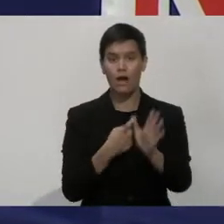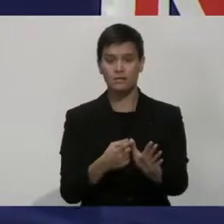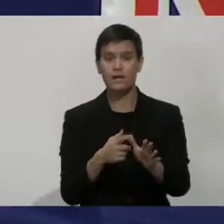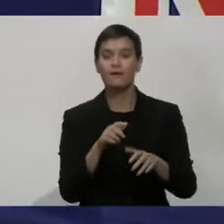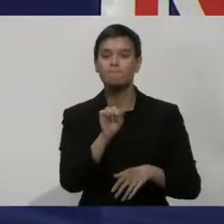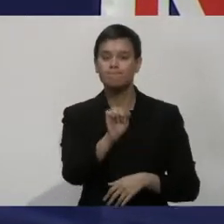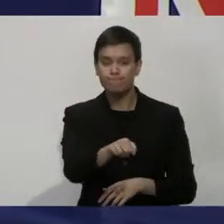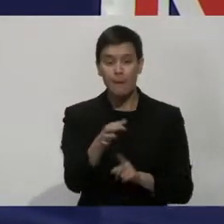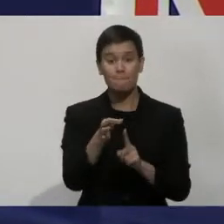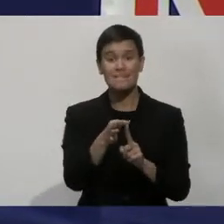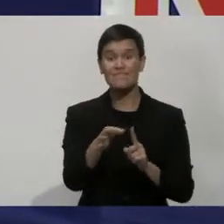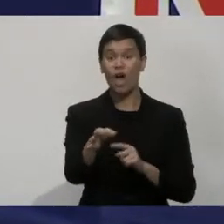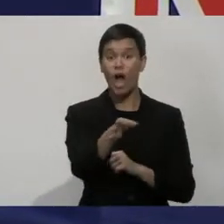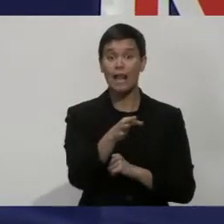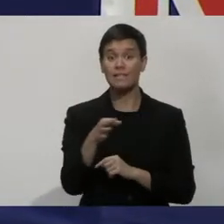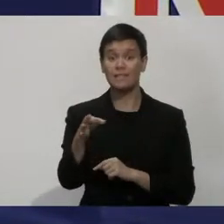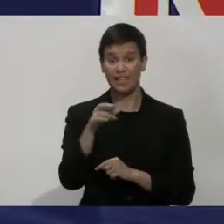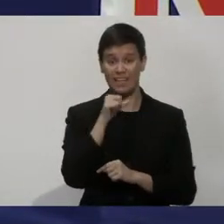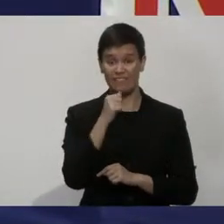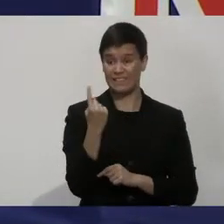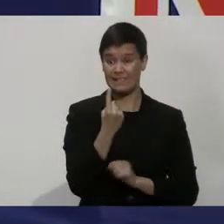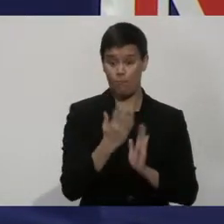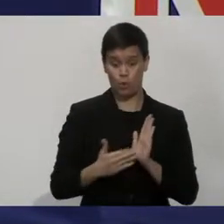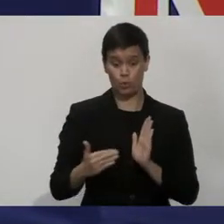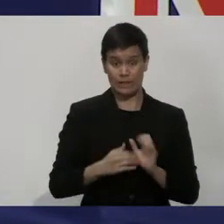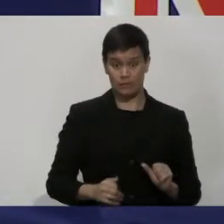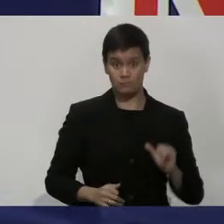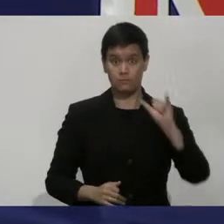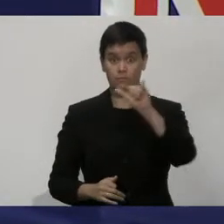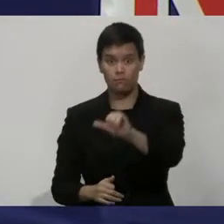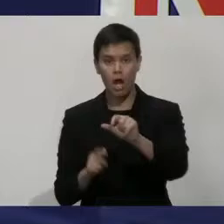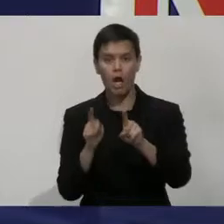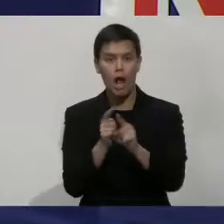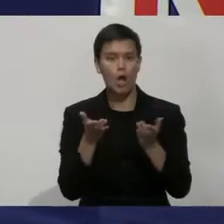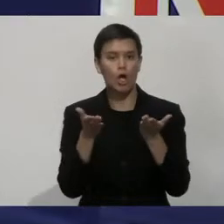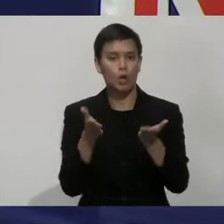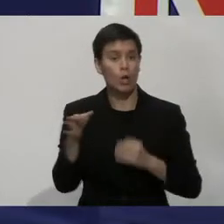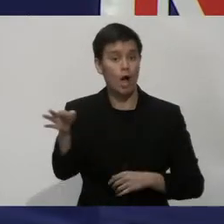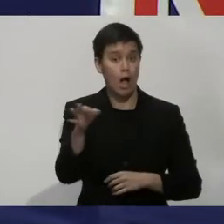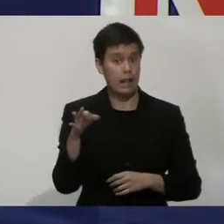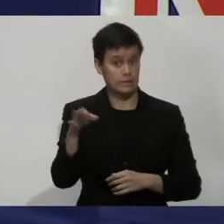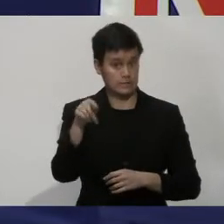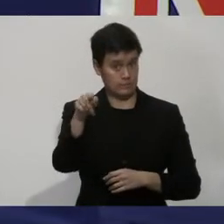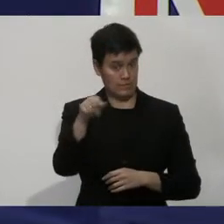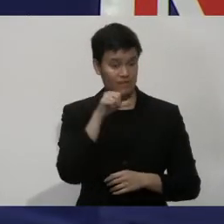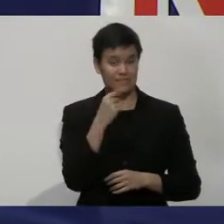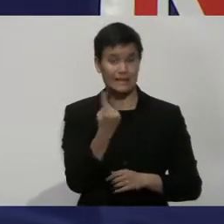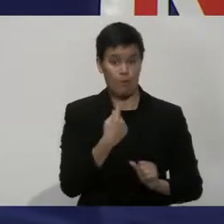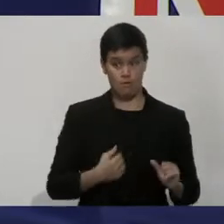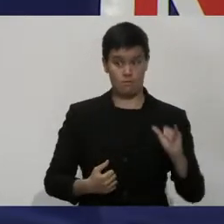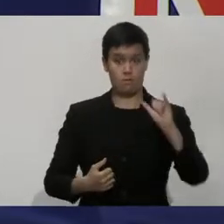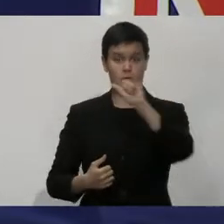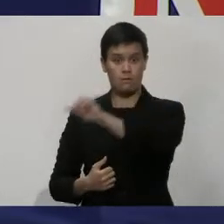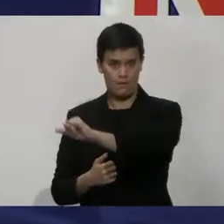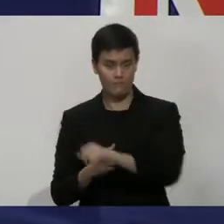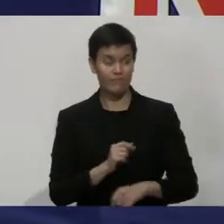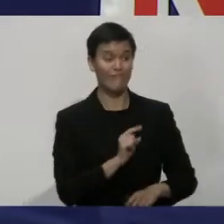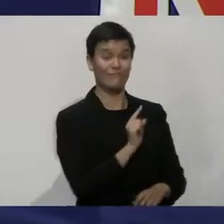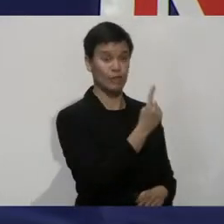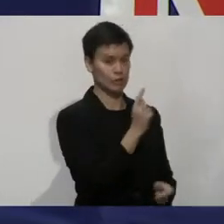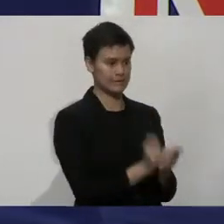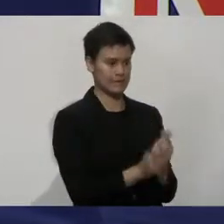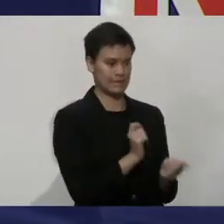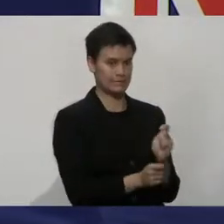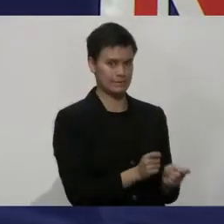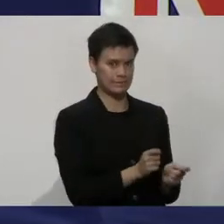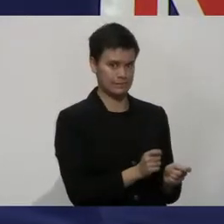to Pacific Islands in particular, particularly the Cooks, and there are other countries that do require a negative COVID-19